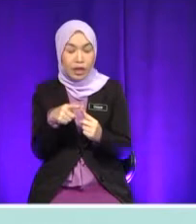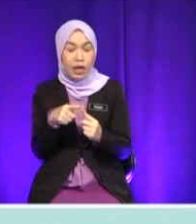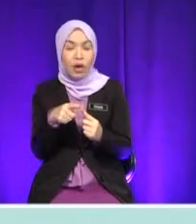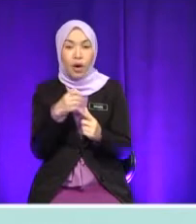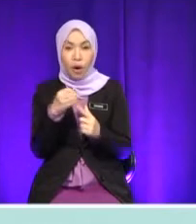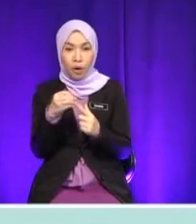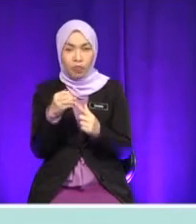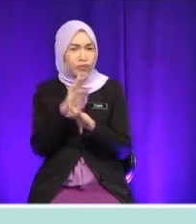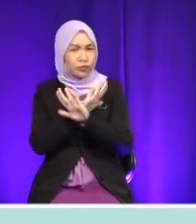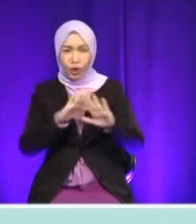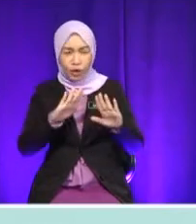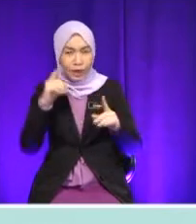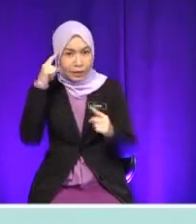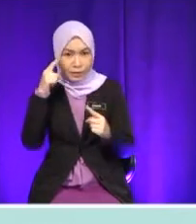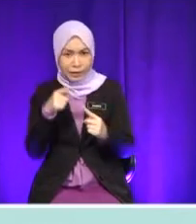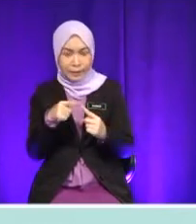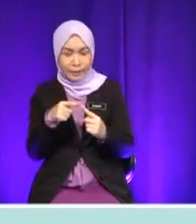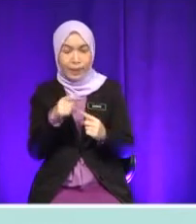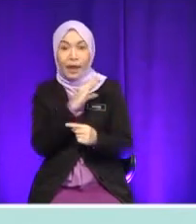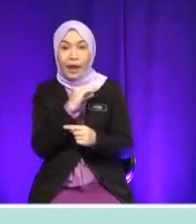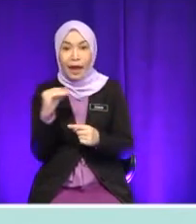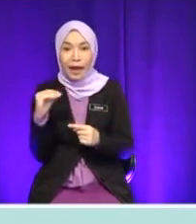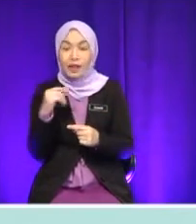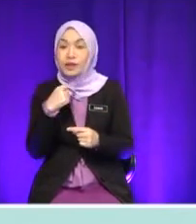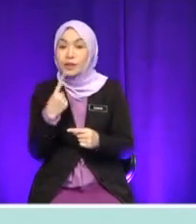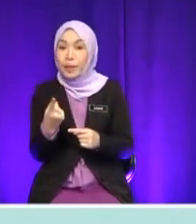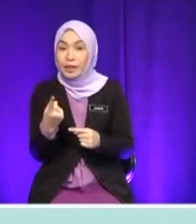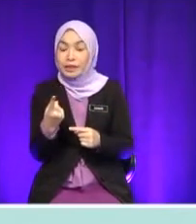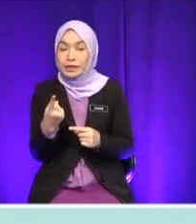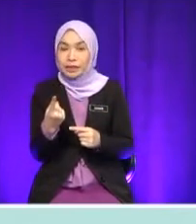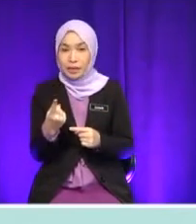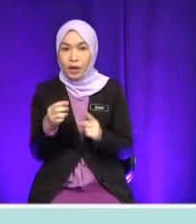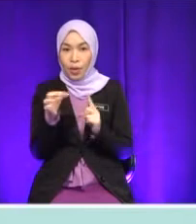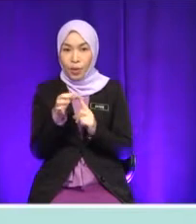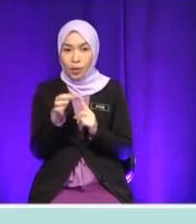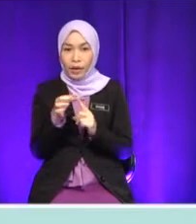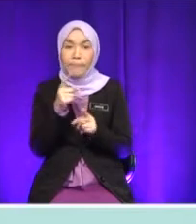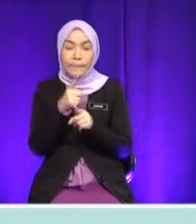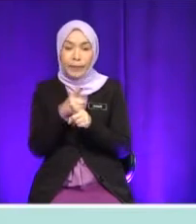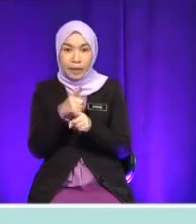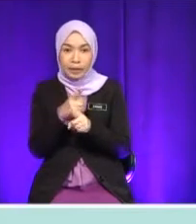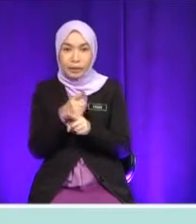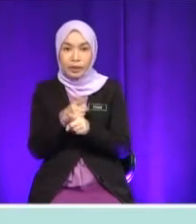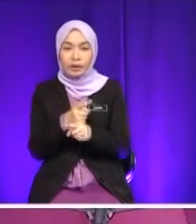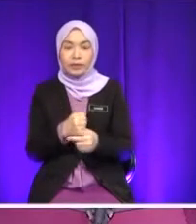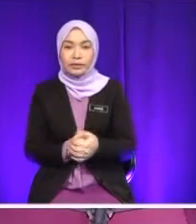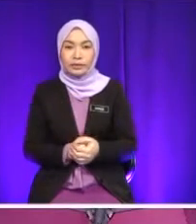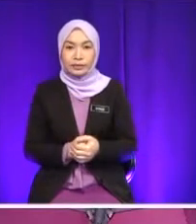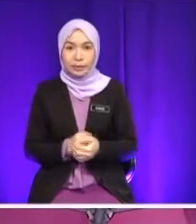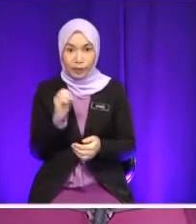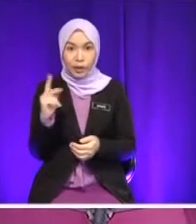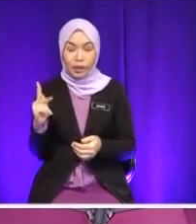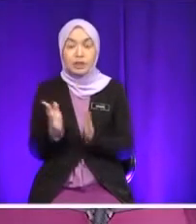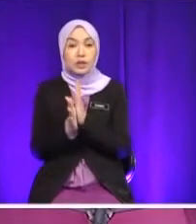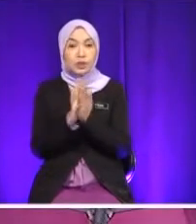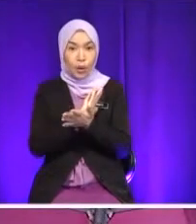more customers. Part 4, speak the right words. And after all, we are going to have an overview. Okay?